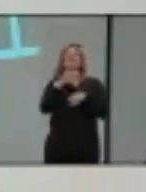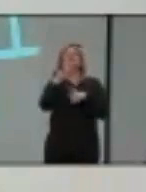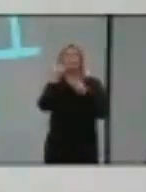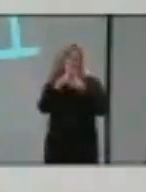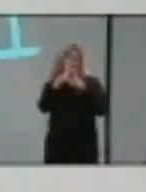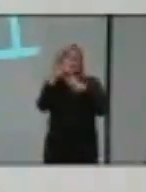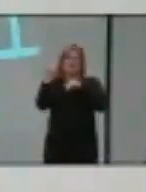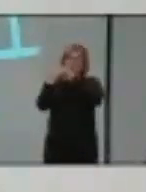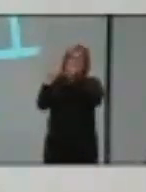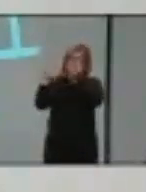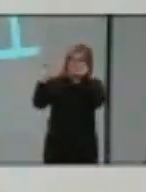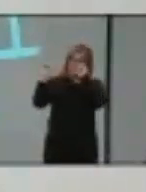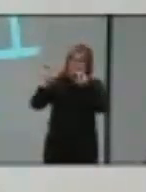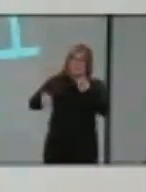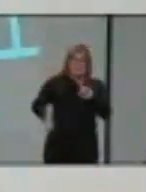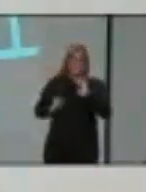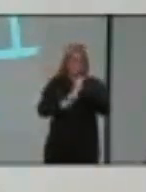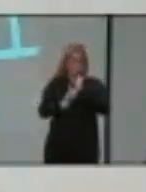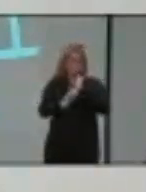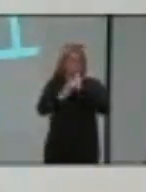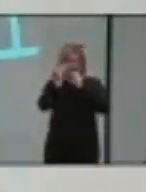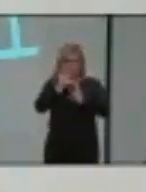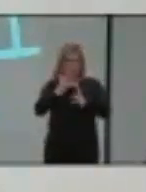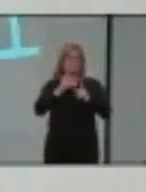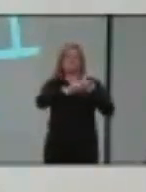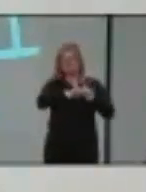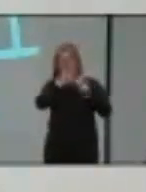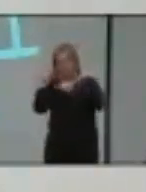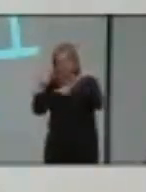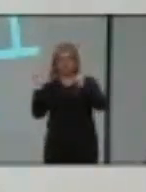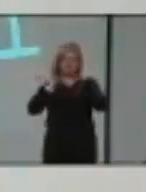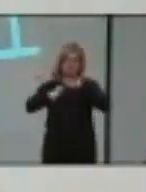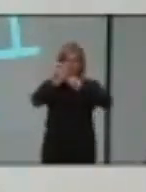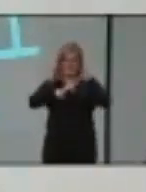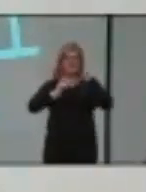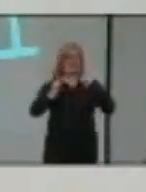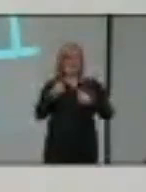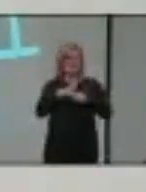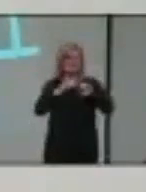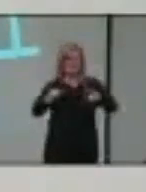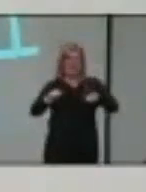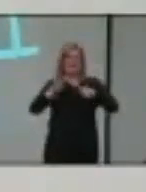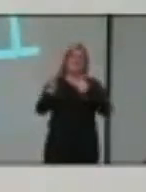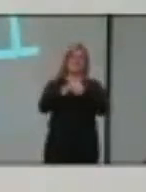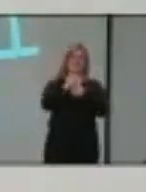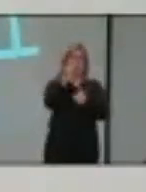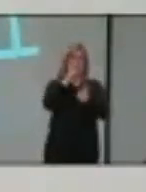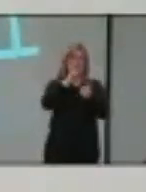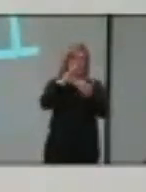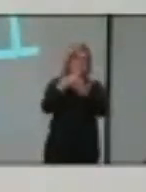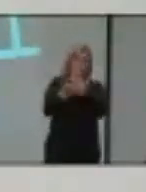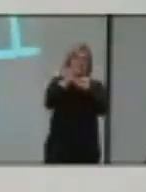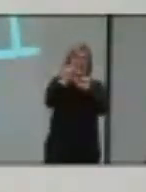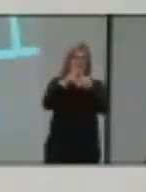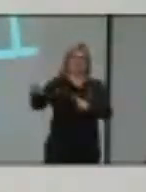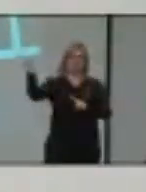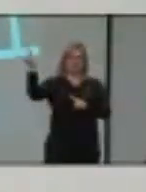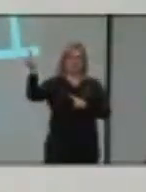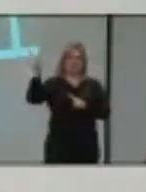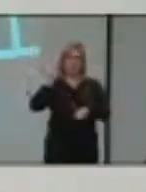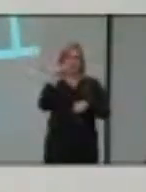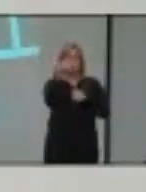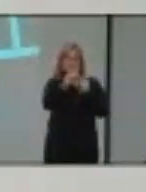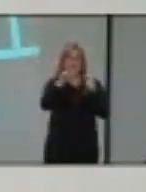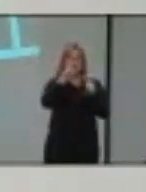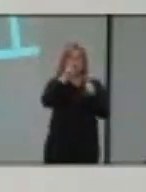whenever there was a call, our pagers would go off, we'd get to the station as fast as possible. The first three people to arrive got to go on the call.